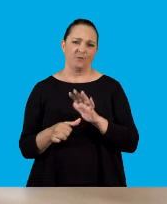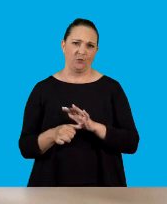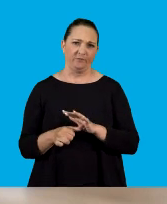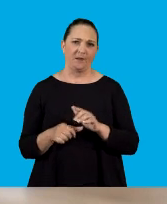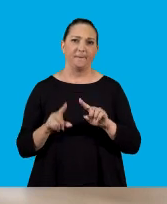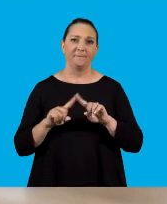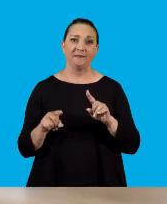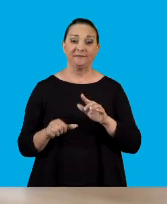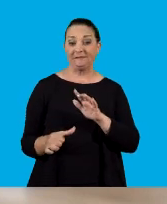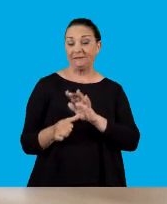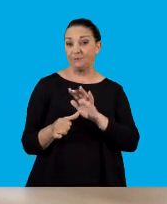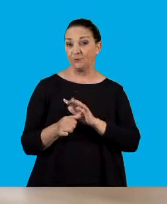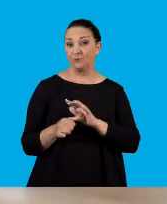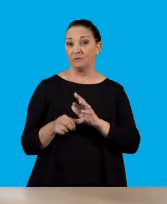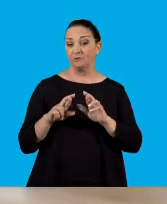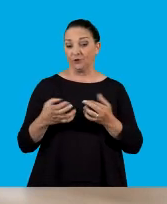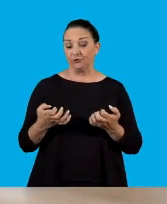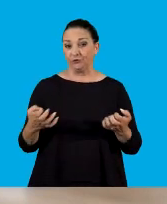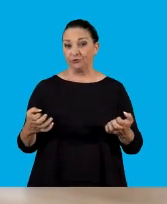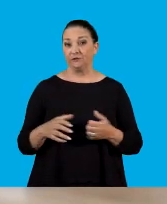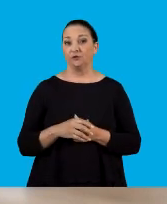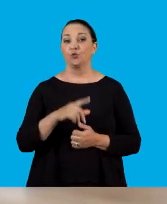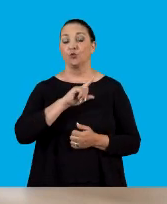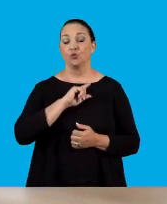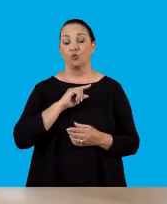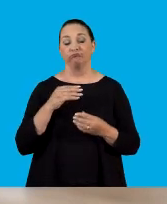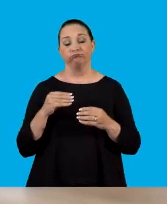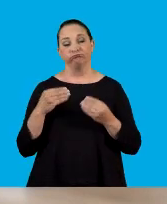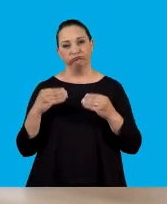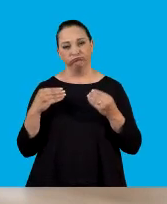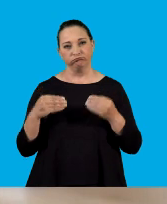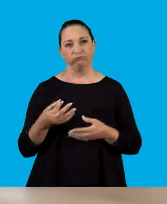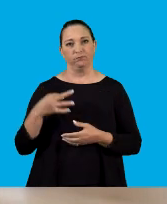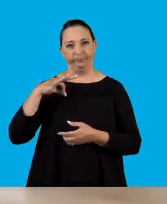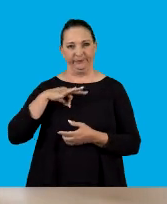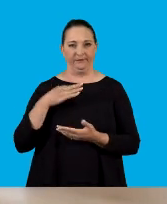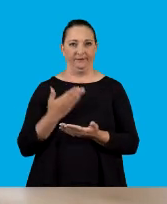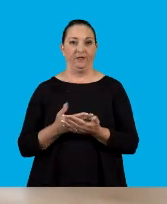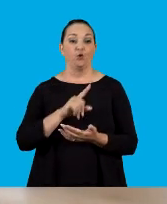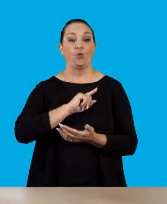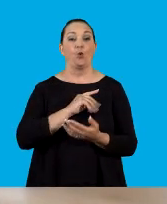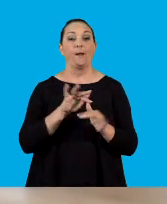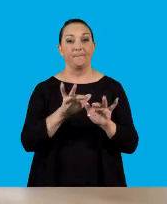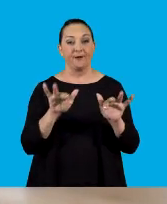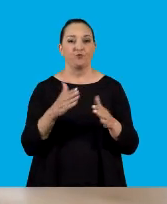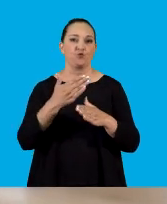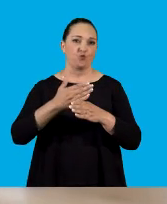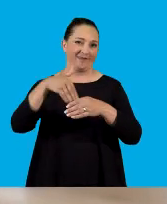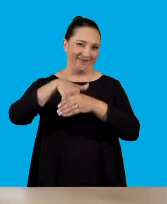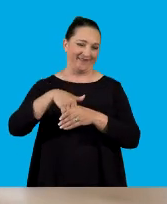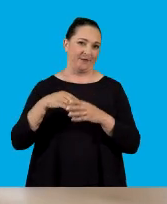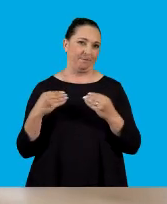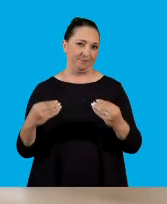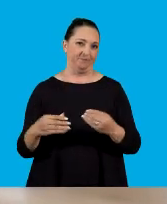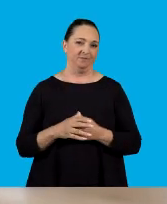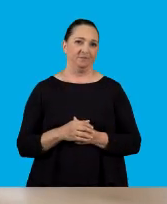makes them the resource is that they are benefiting the organization because they work for the organization. So what do we mean by